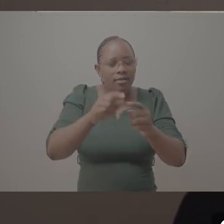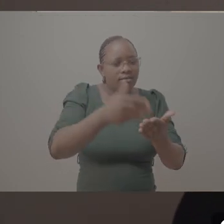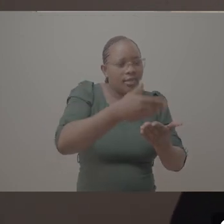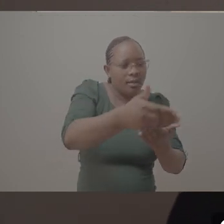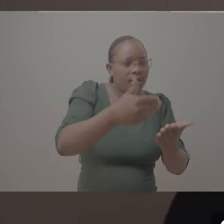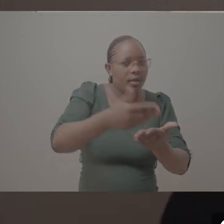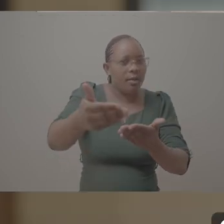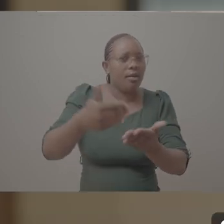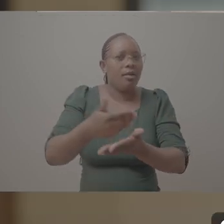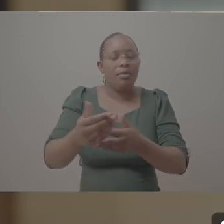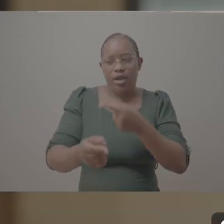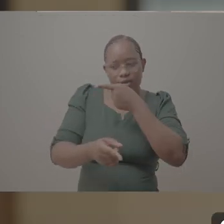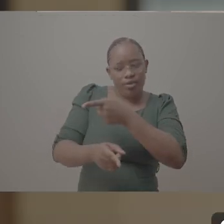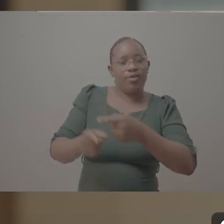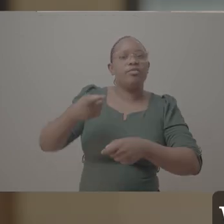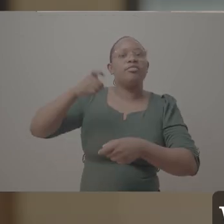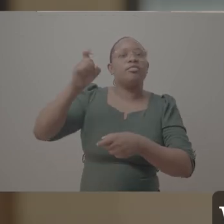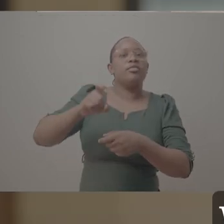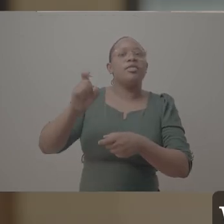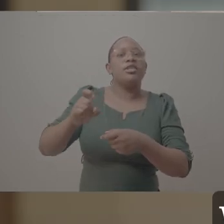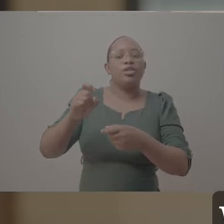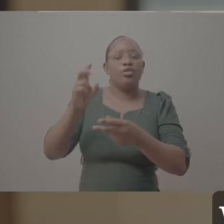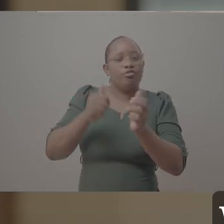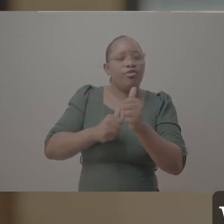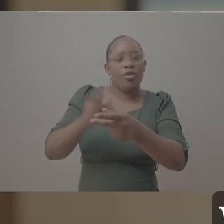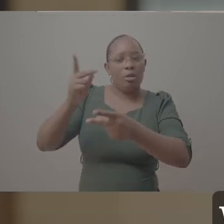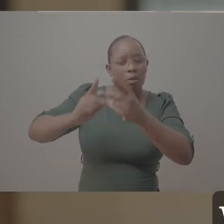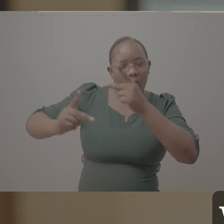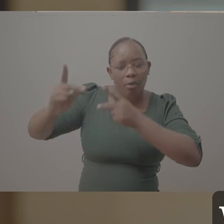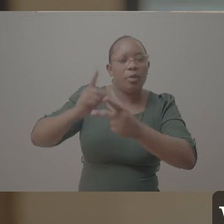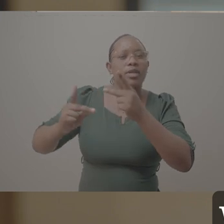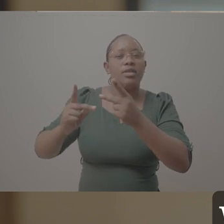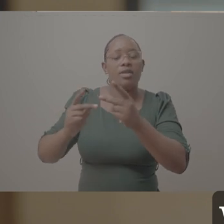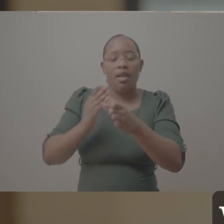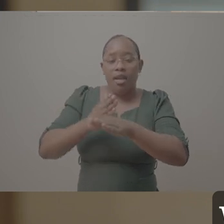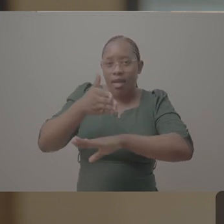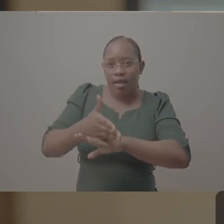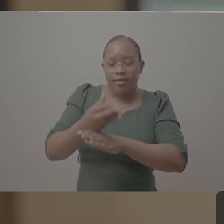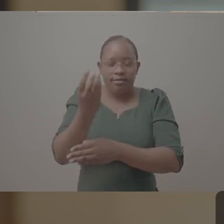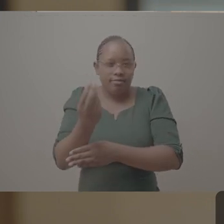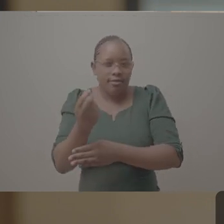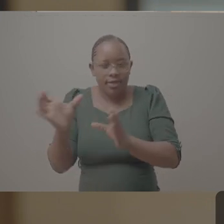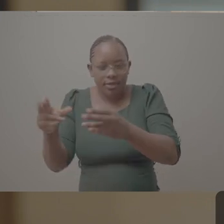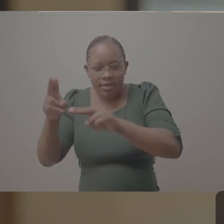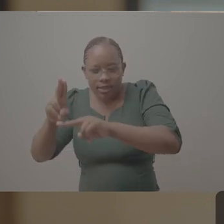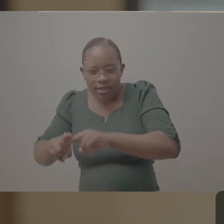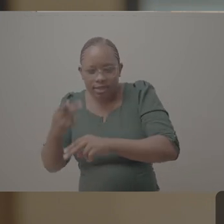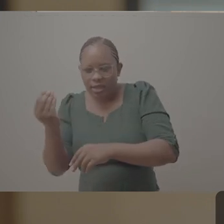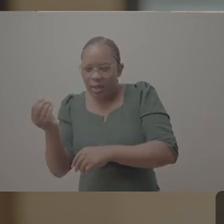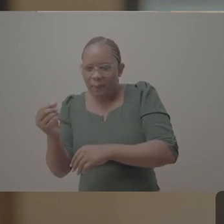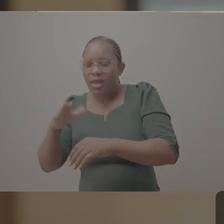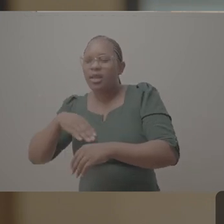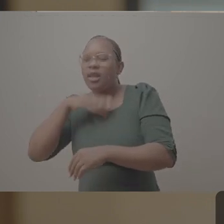So whatever procurements we have to do, they have to go through tender procedure. After finance committee has sat down to look at the resources